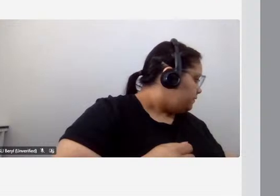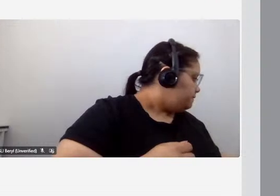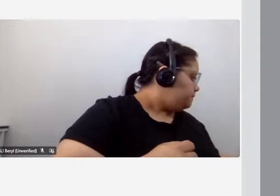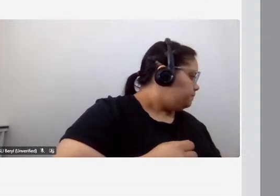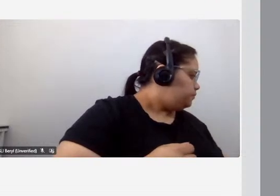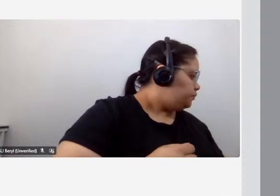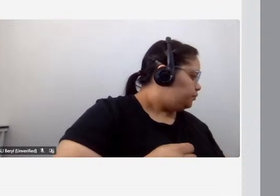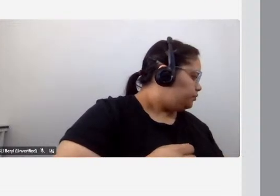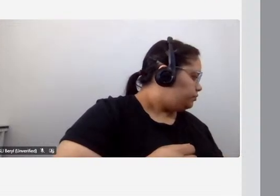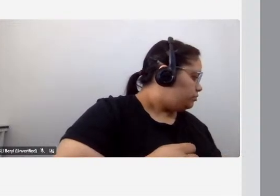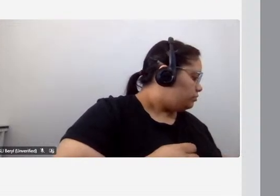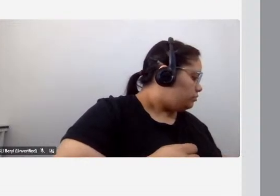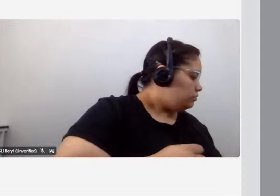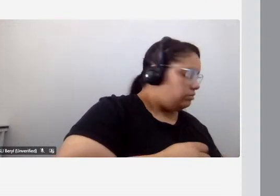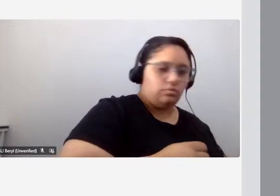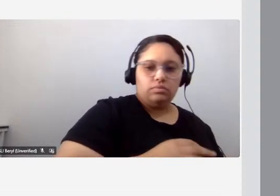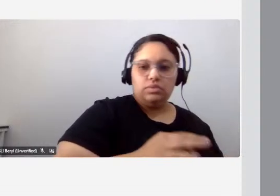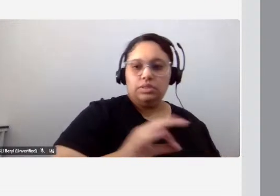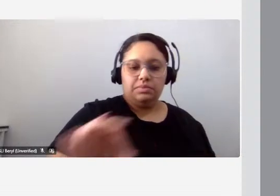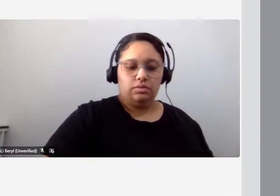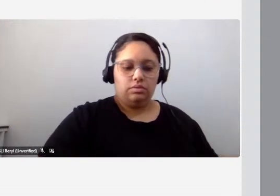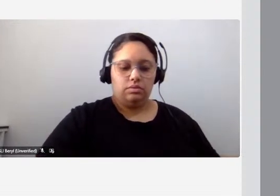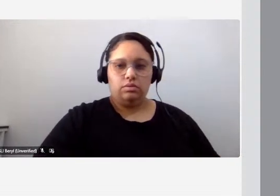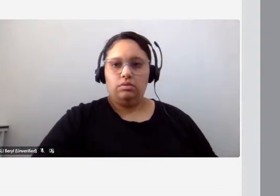181 specifically speaking to MOD,